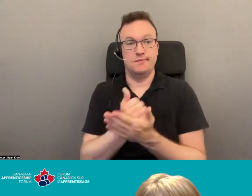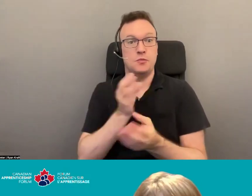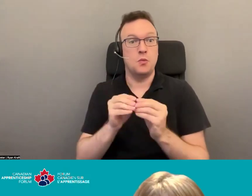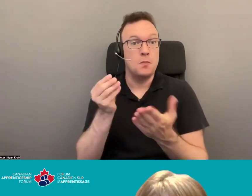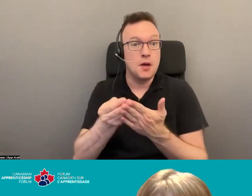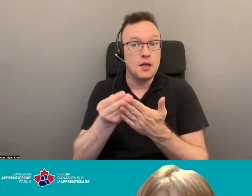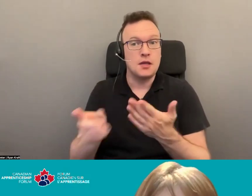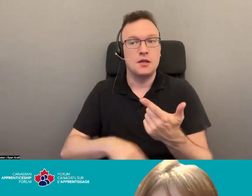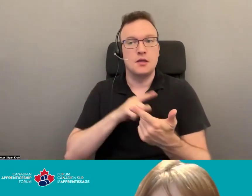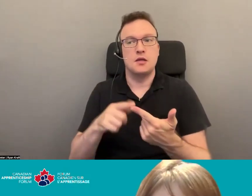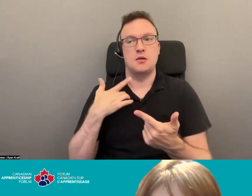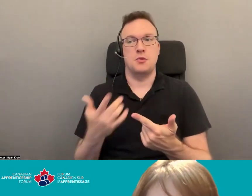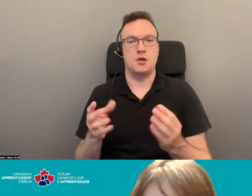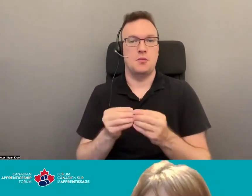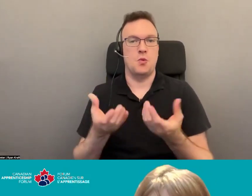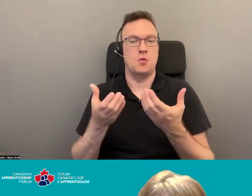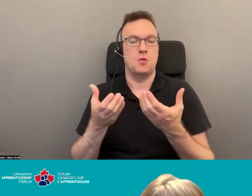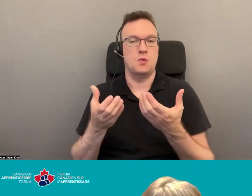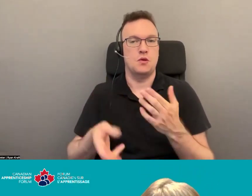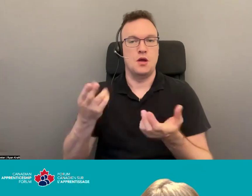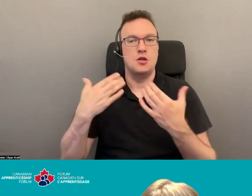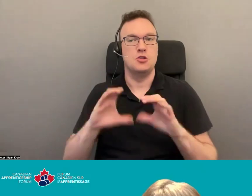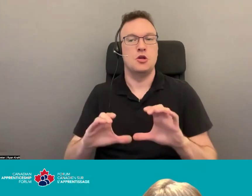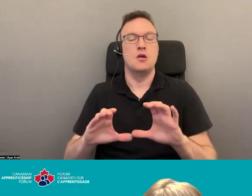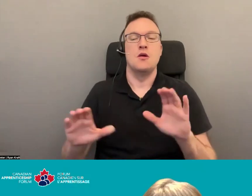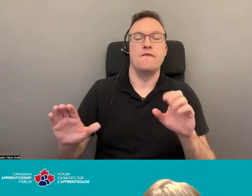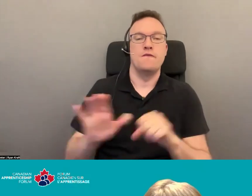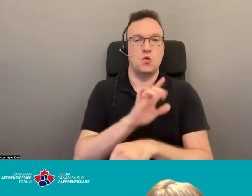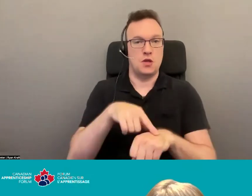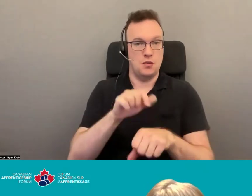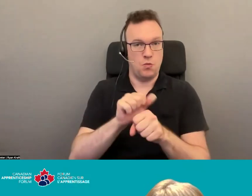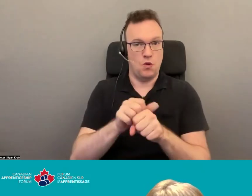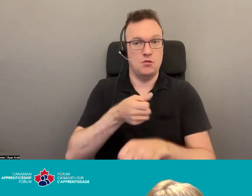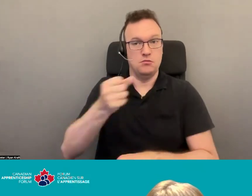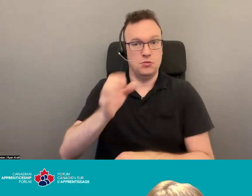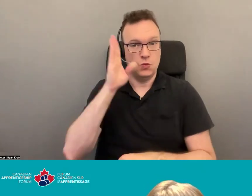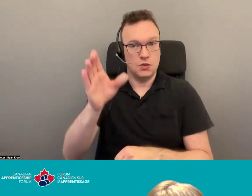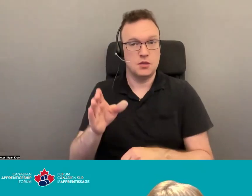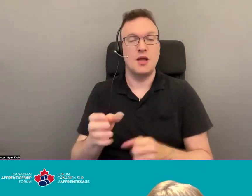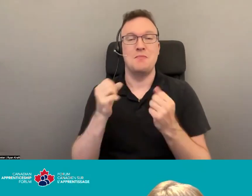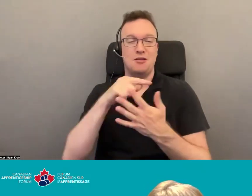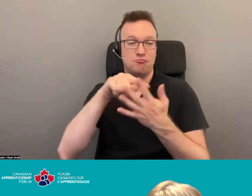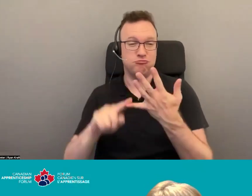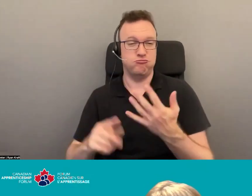money, you're more likely to be full-time employed. There's a lot of positive benefits that come with certification.